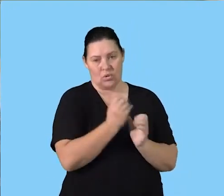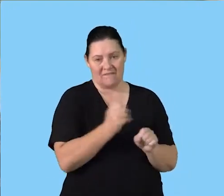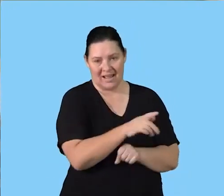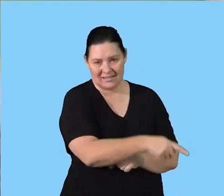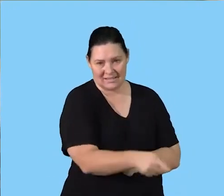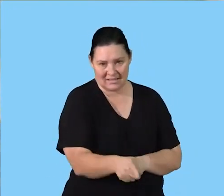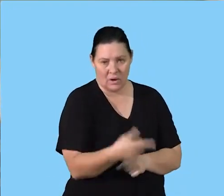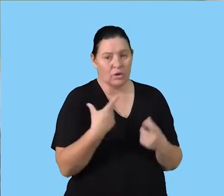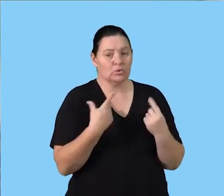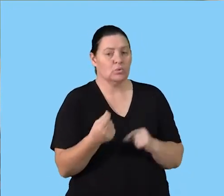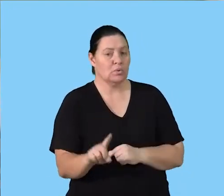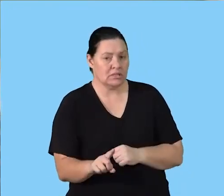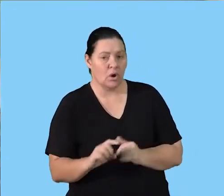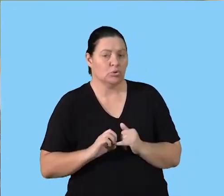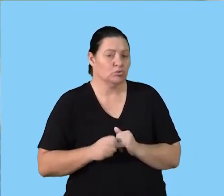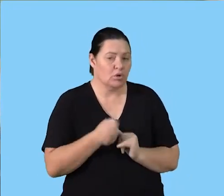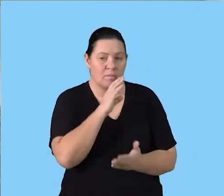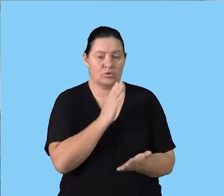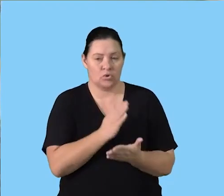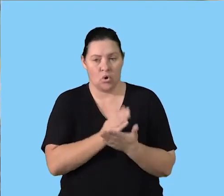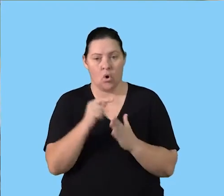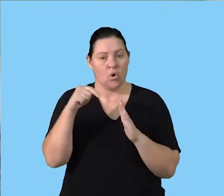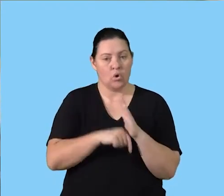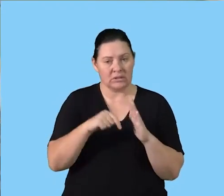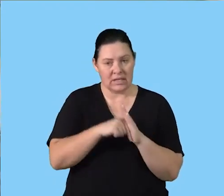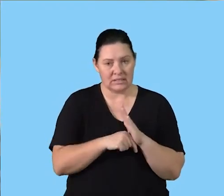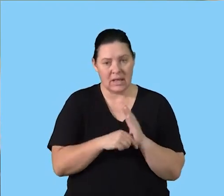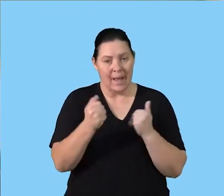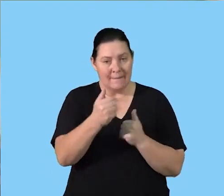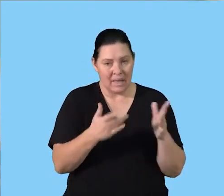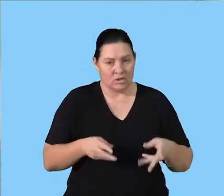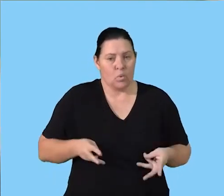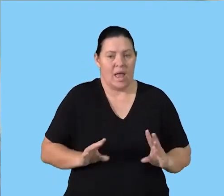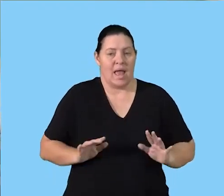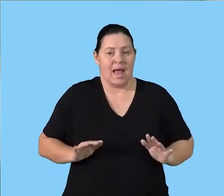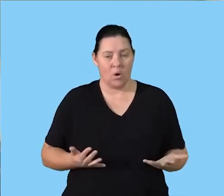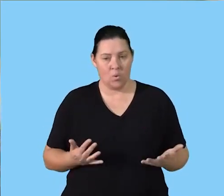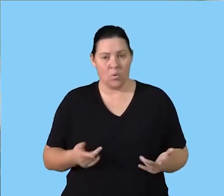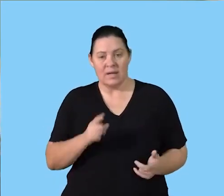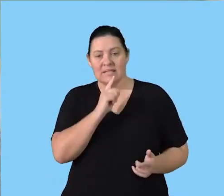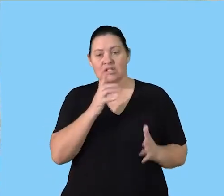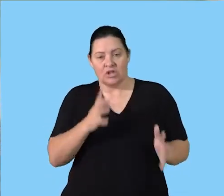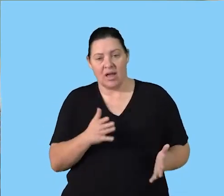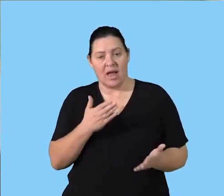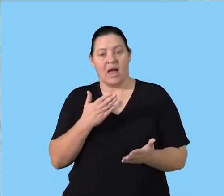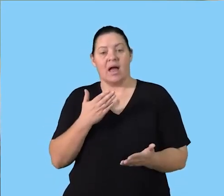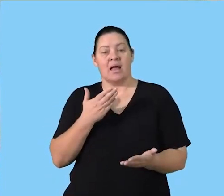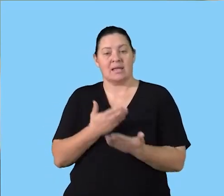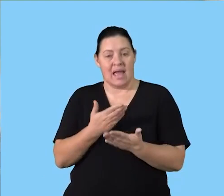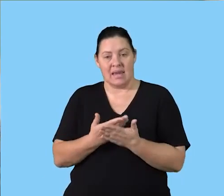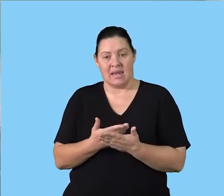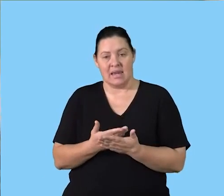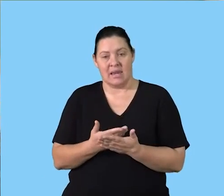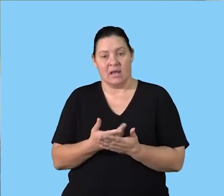is to try and ensure that the content is packaged in such a way that a teacher is able to work on his